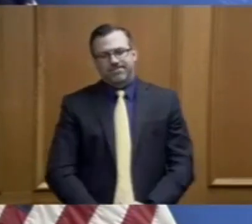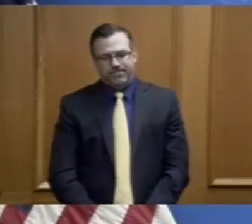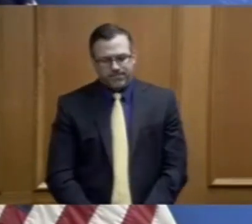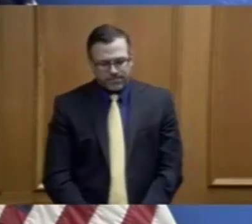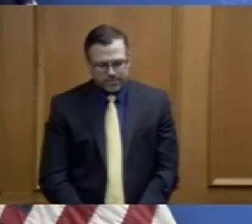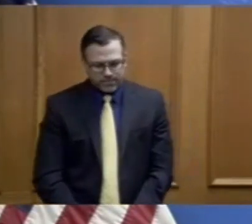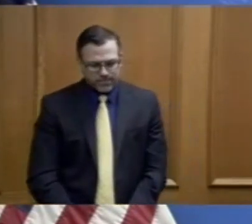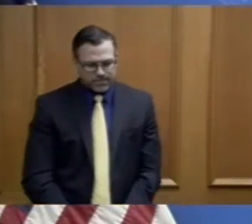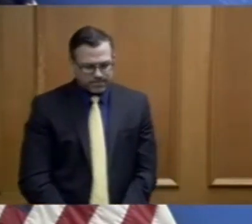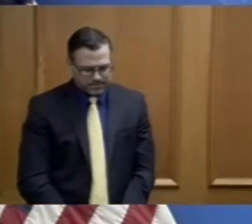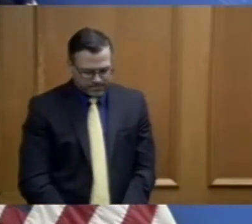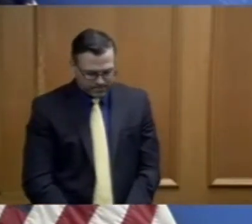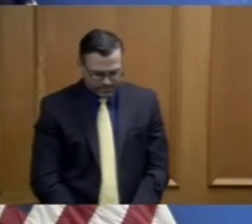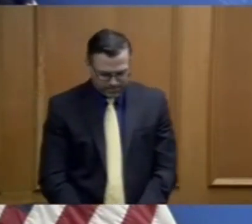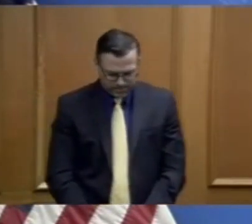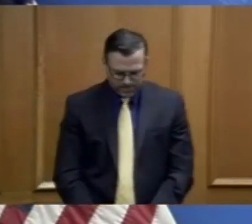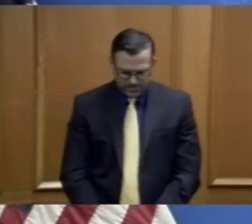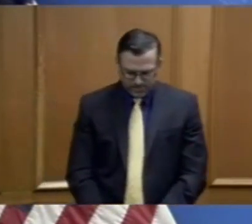Thank you. Mm-hmm.